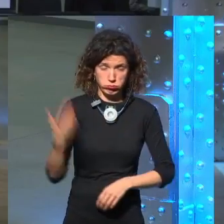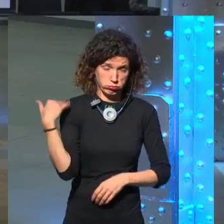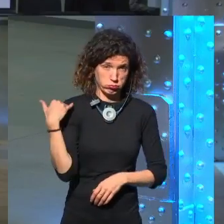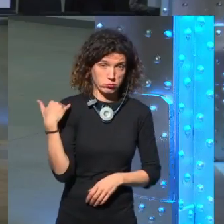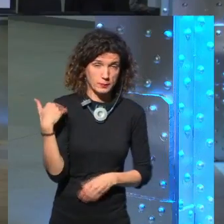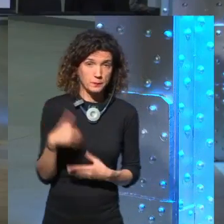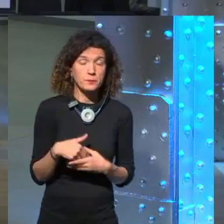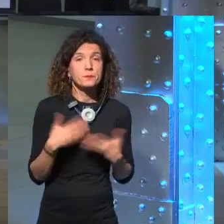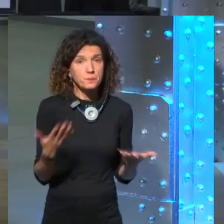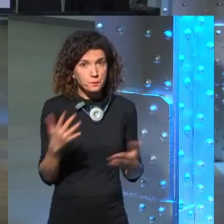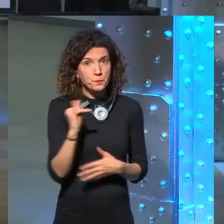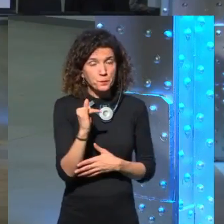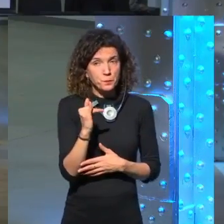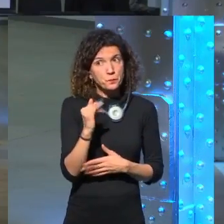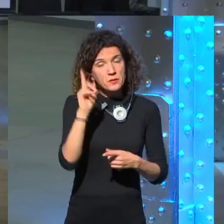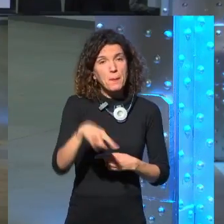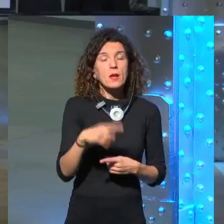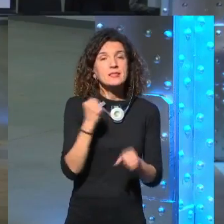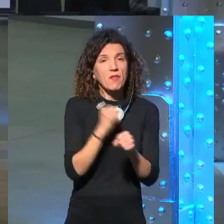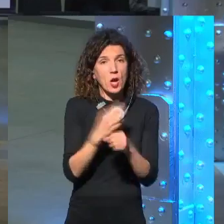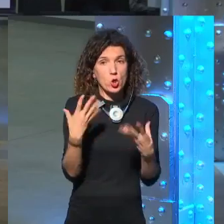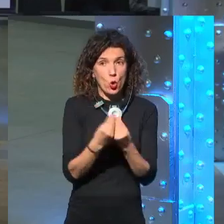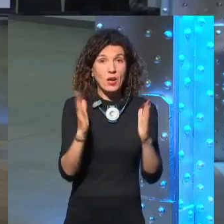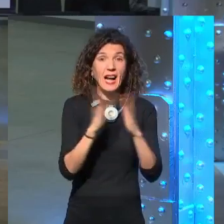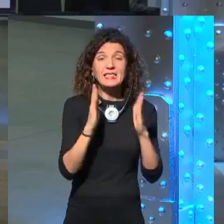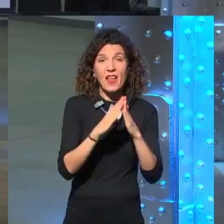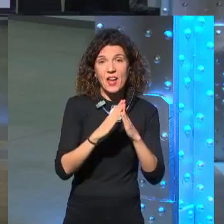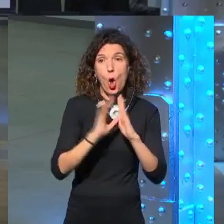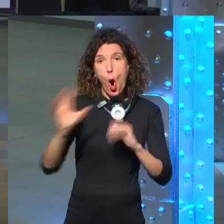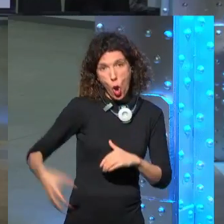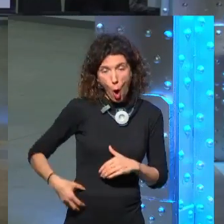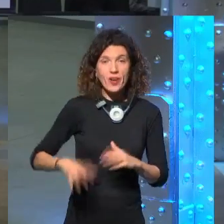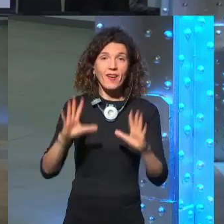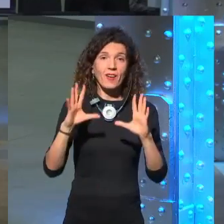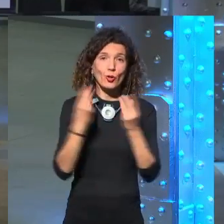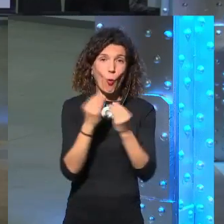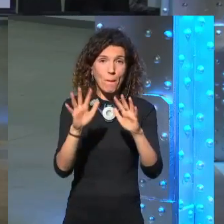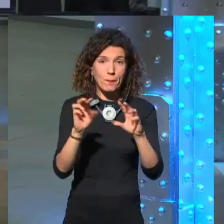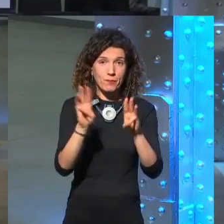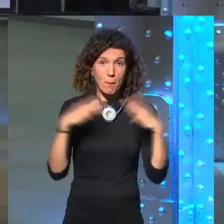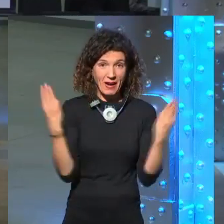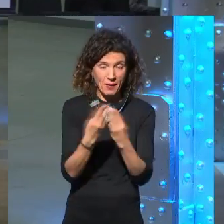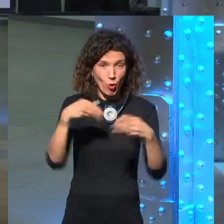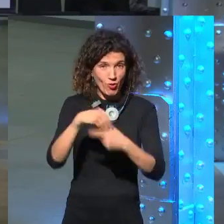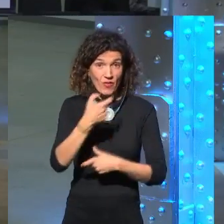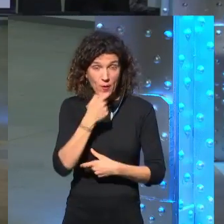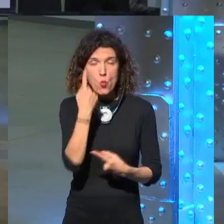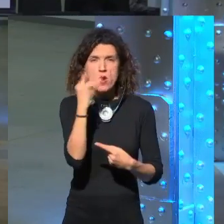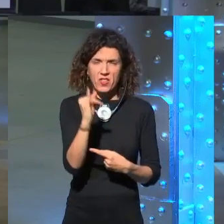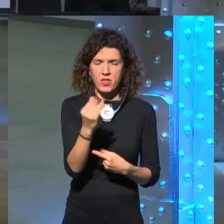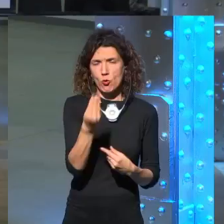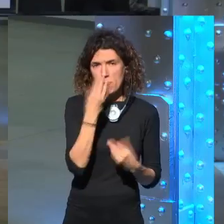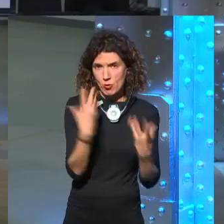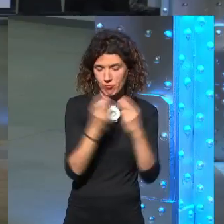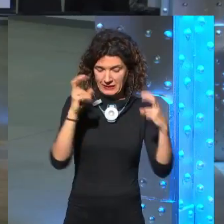Parliament. He's working with MPs. He is a Lord himself. I went and had lunch with him, and he made this comment